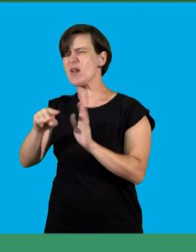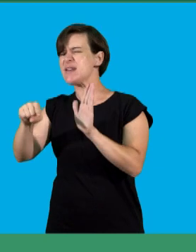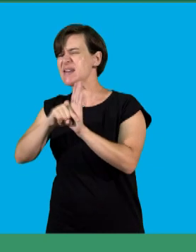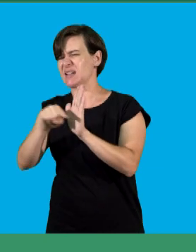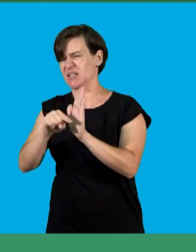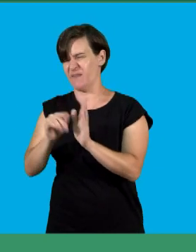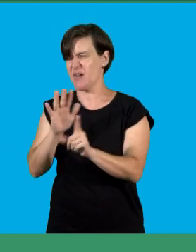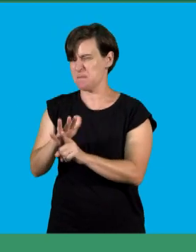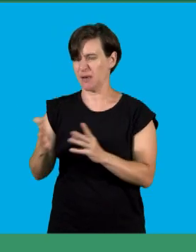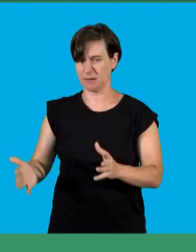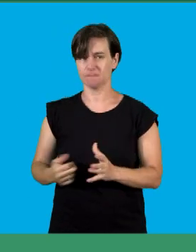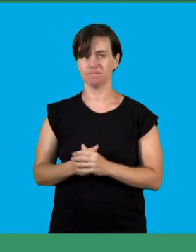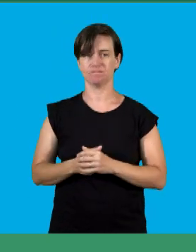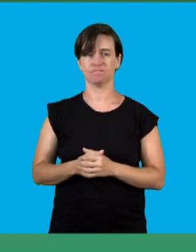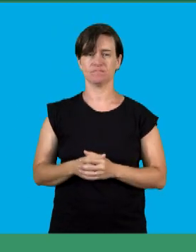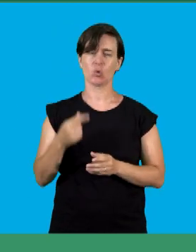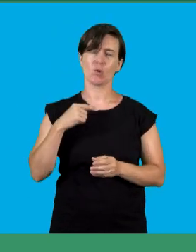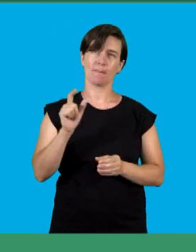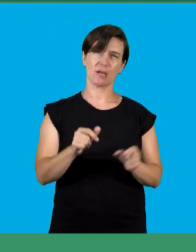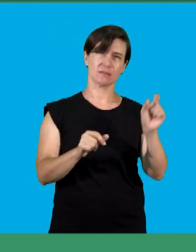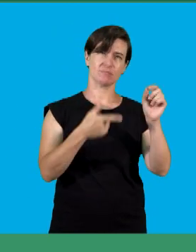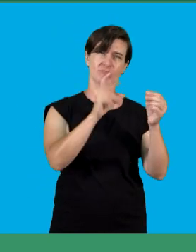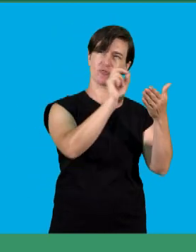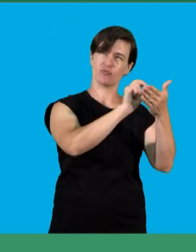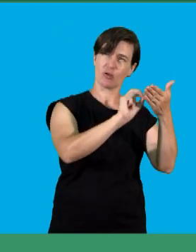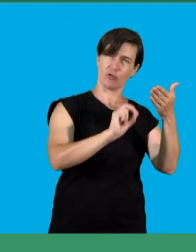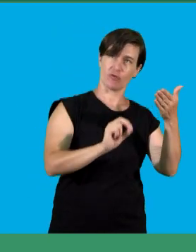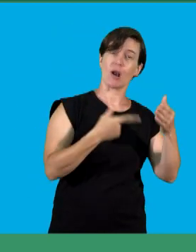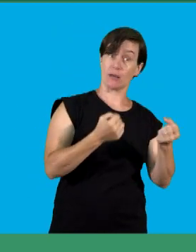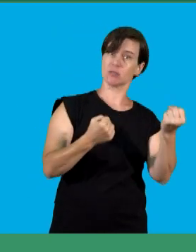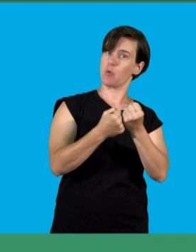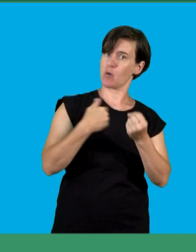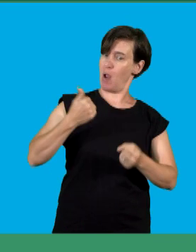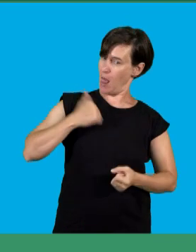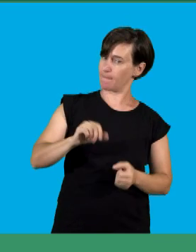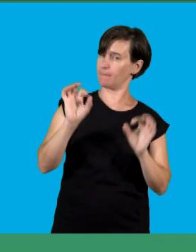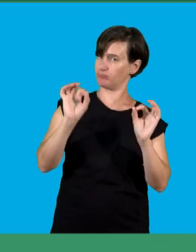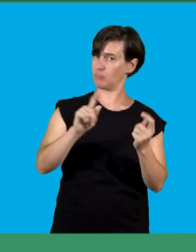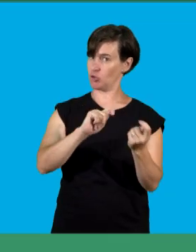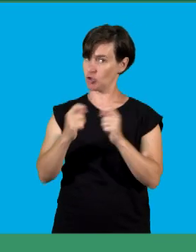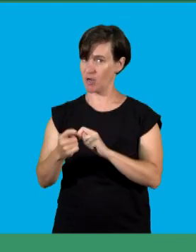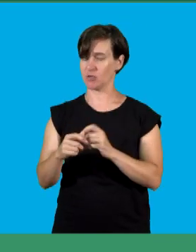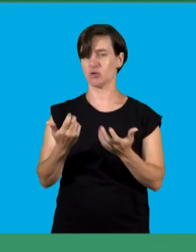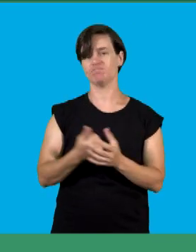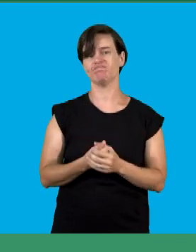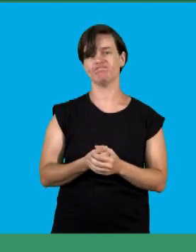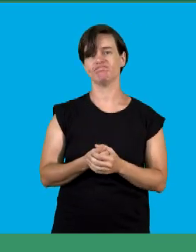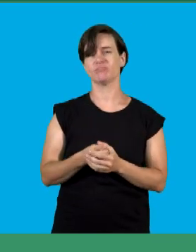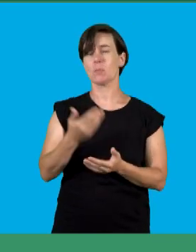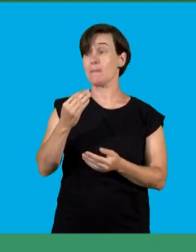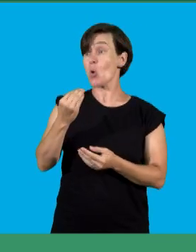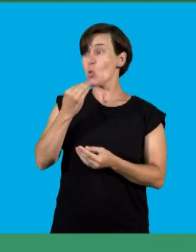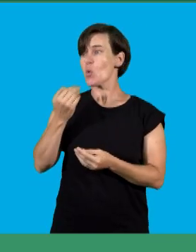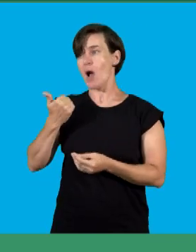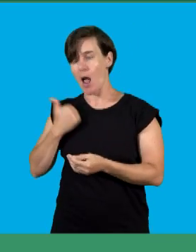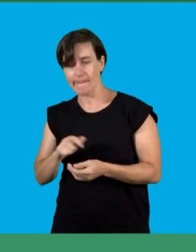got our negatives here. So you list all the forces in support of the change in one column. Right, so who wants change?